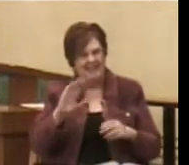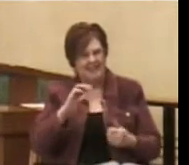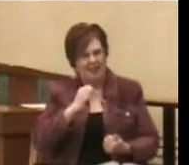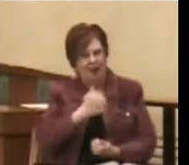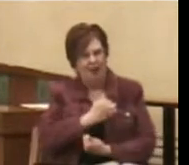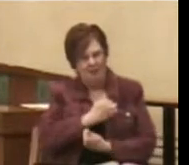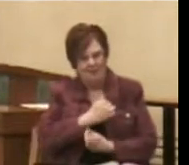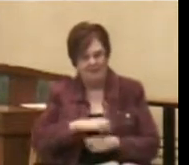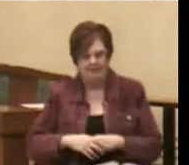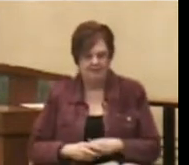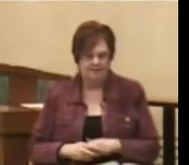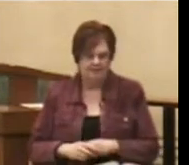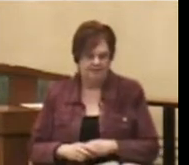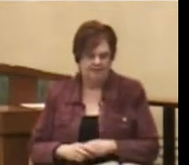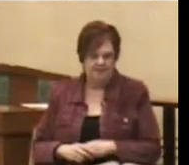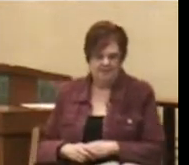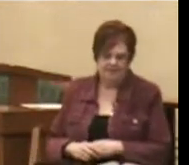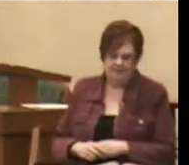arms.